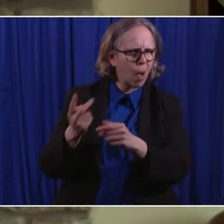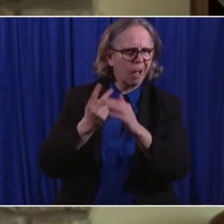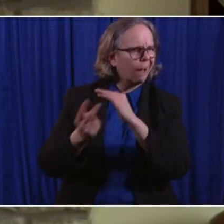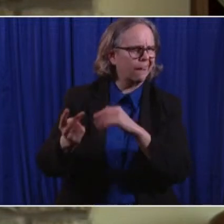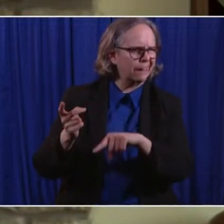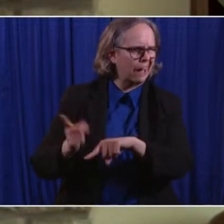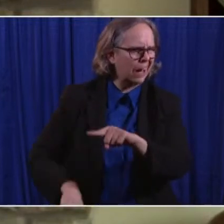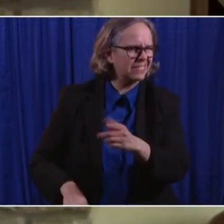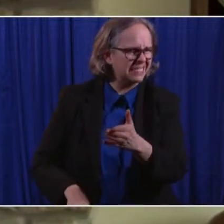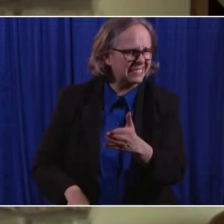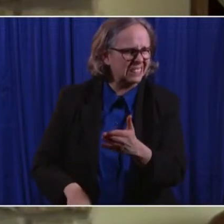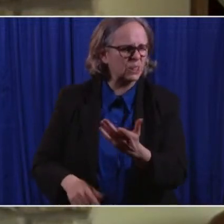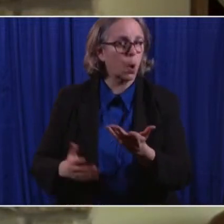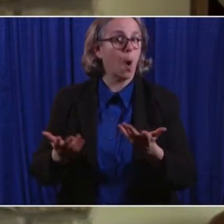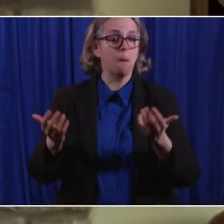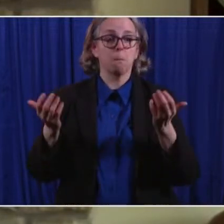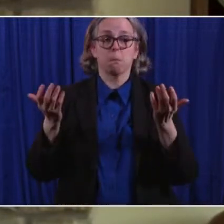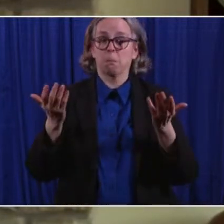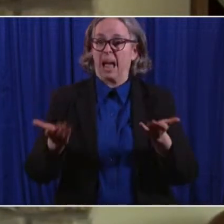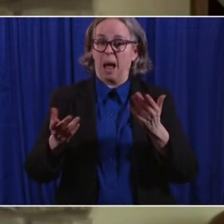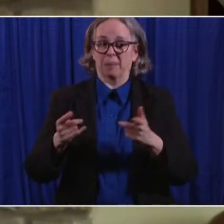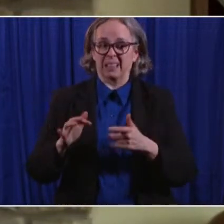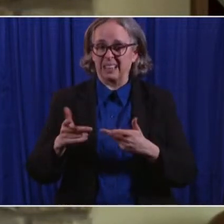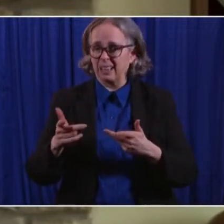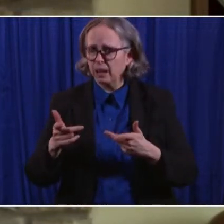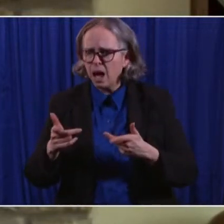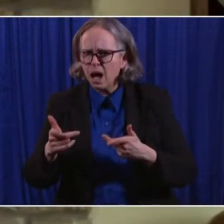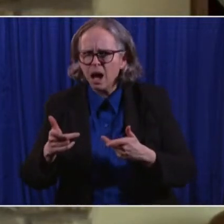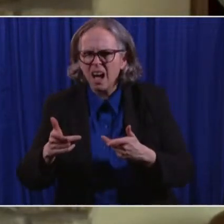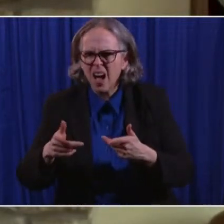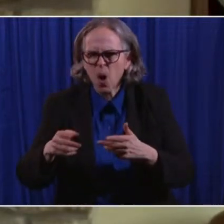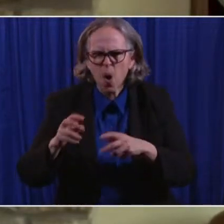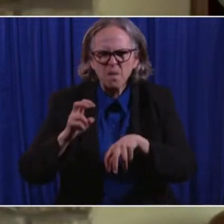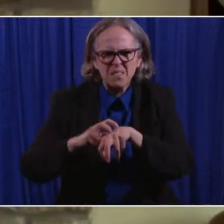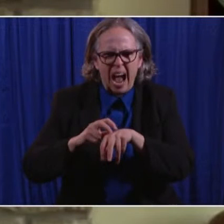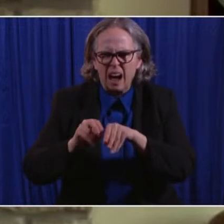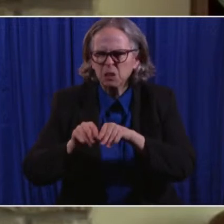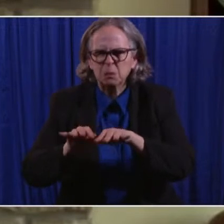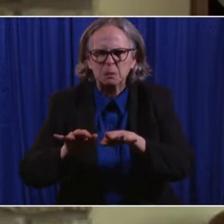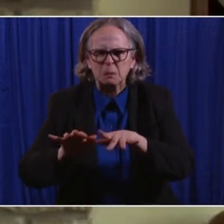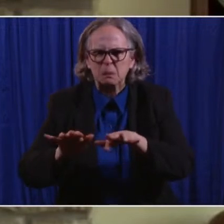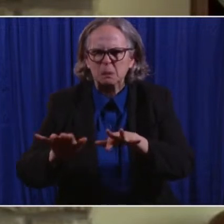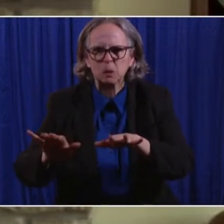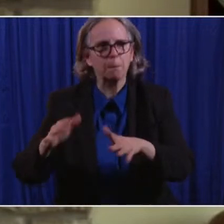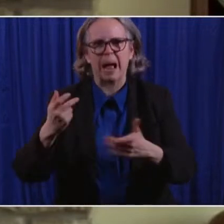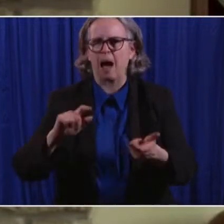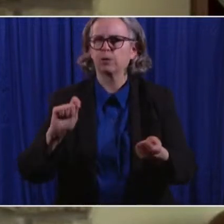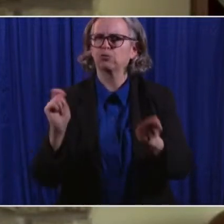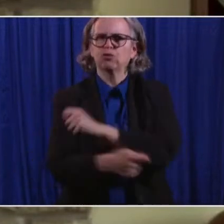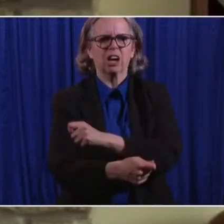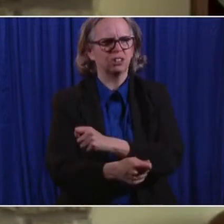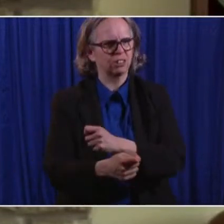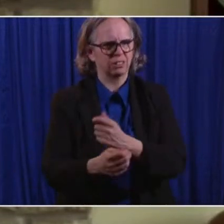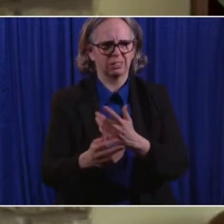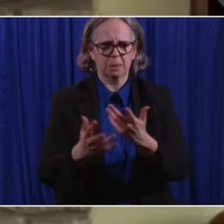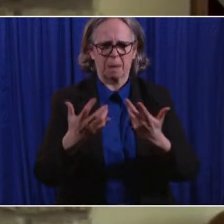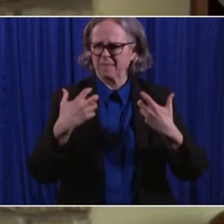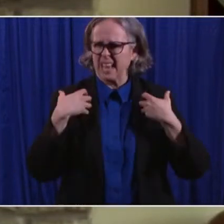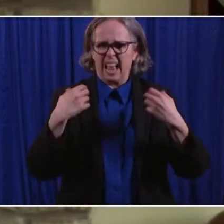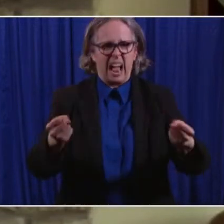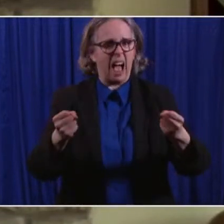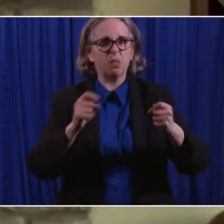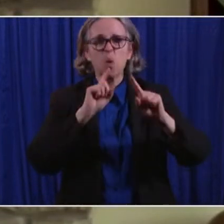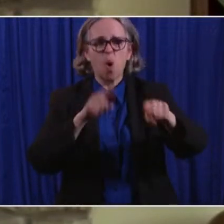June, we may be off the health orders. We don't know. So we just hope